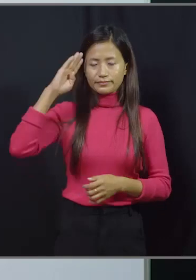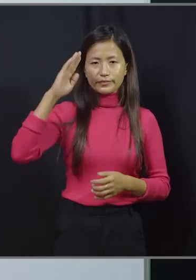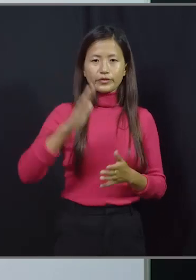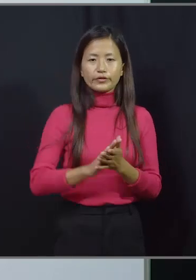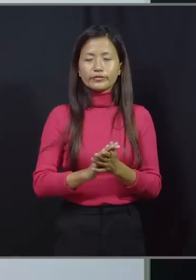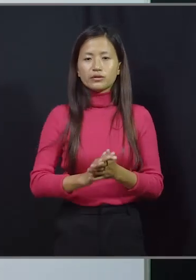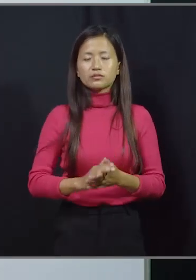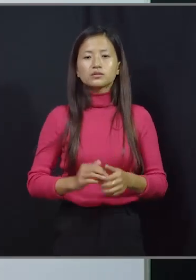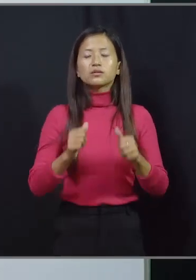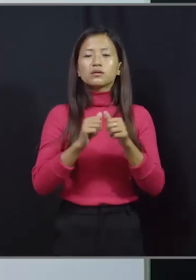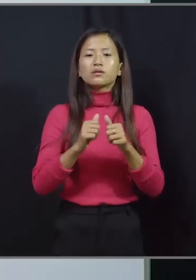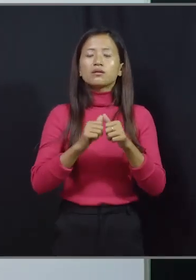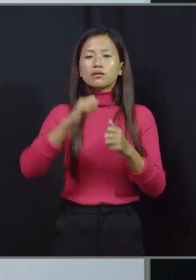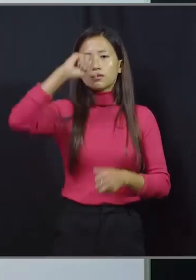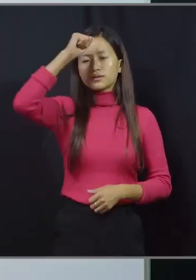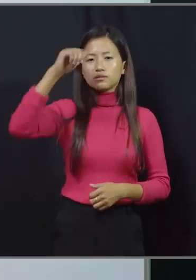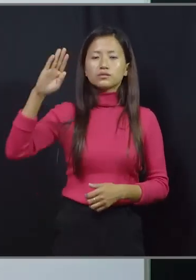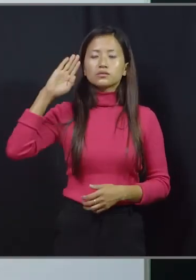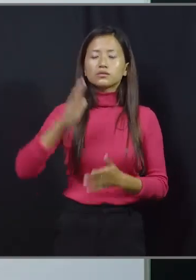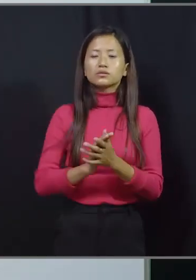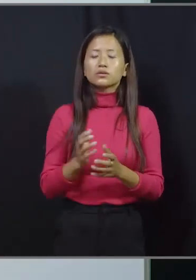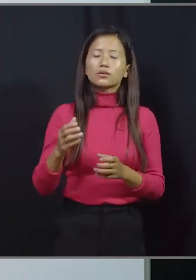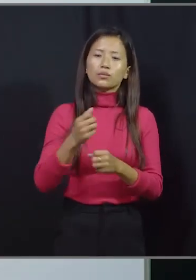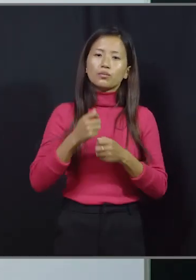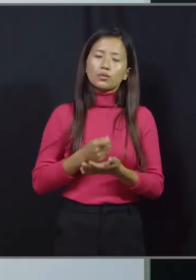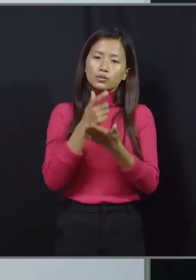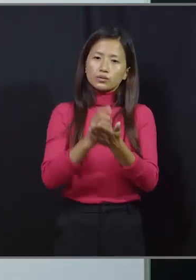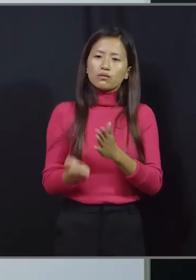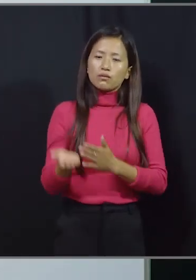wages. Indian soldiers were hardly promoted to a high rank.